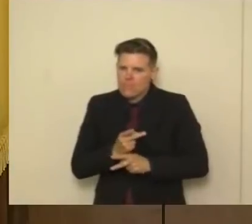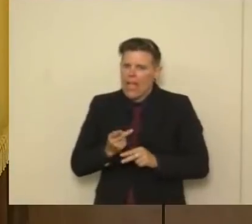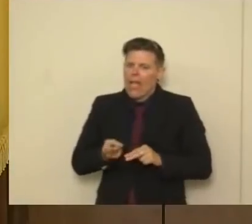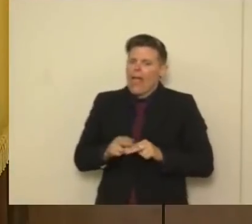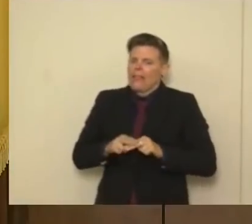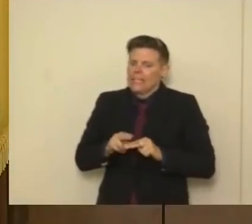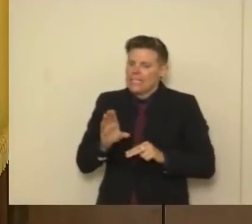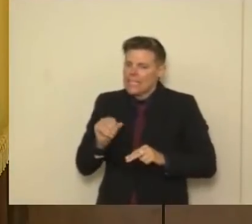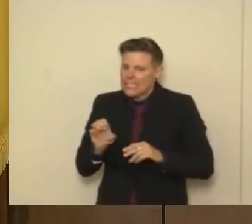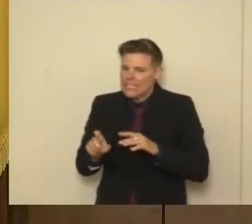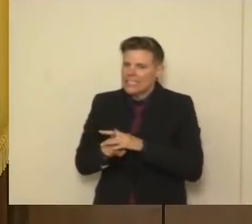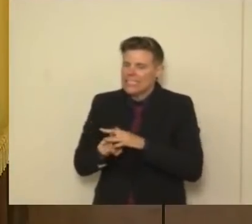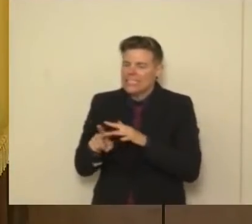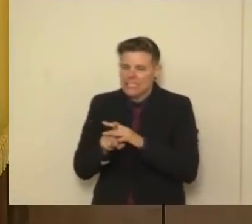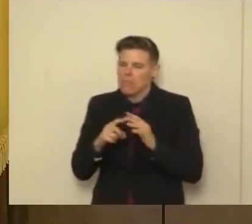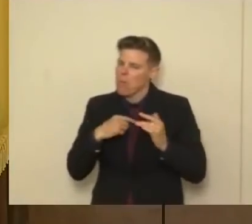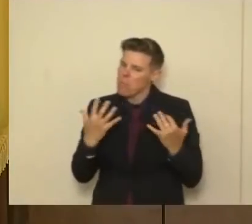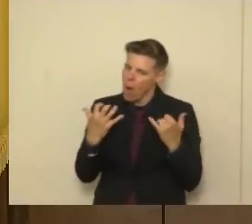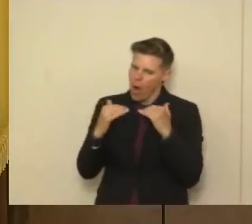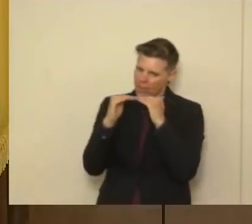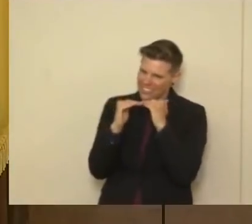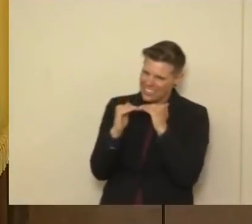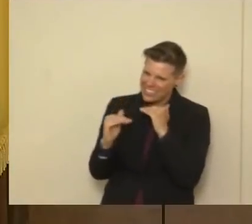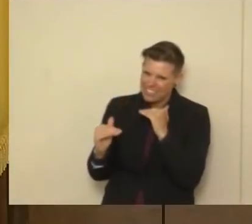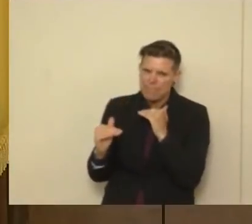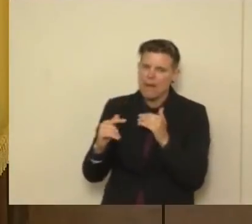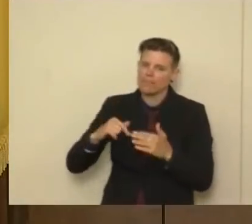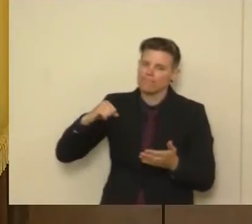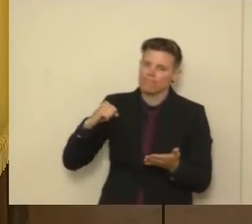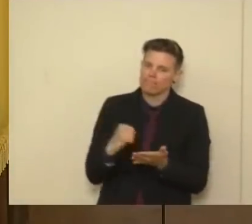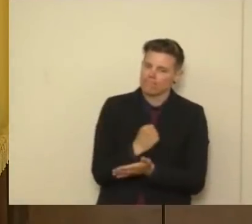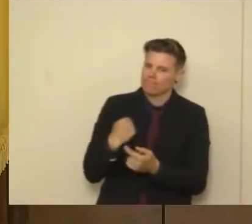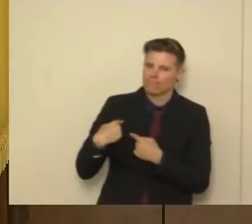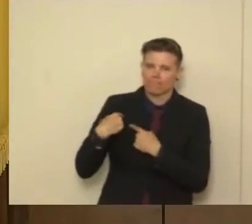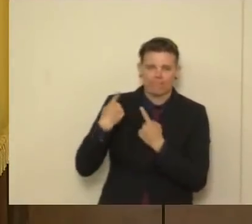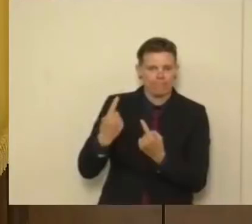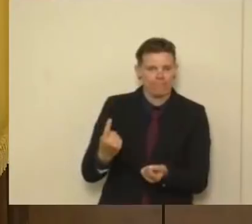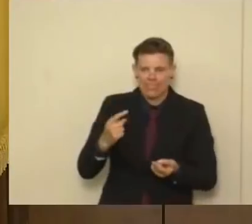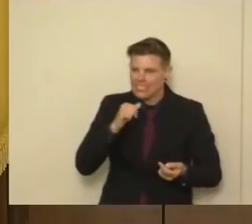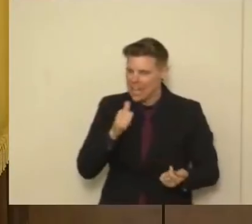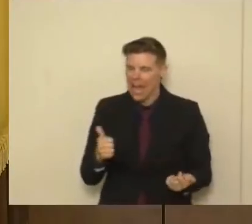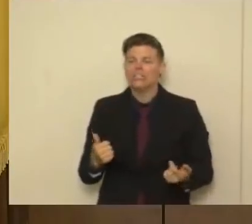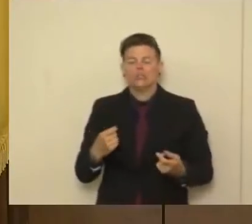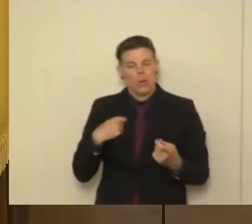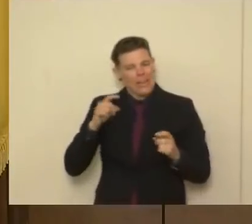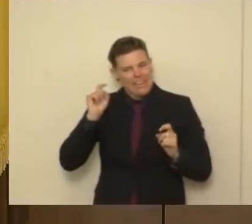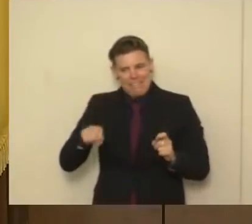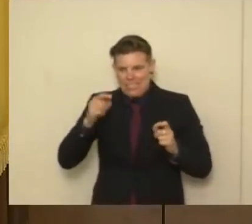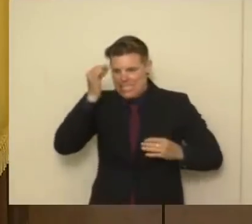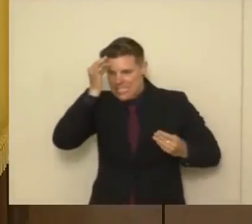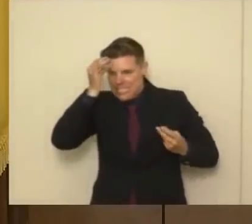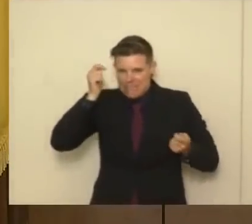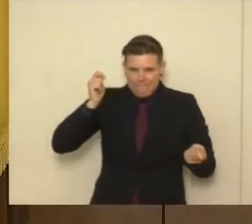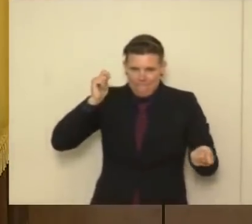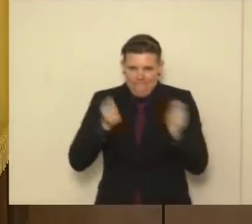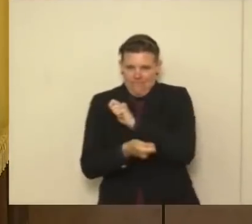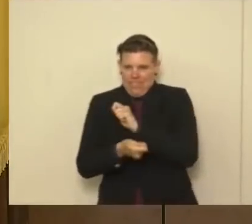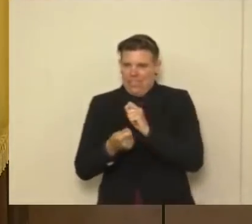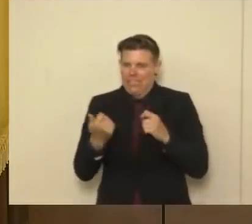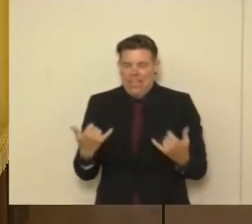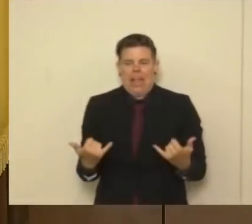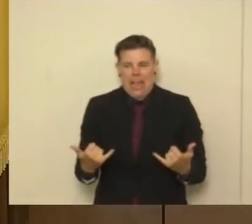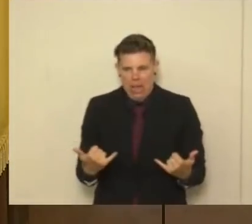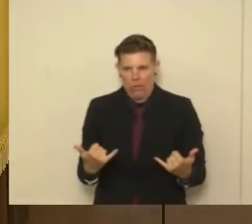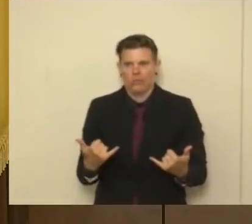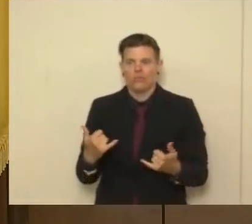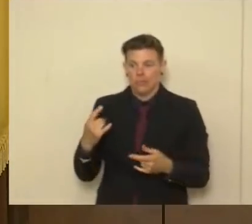not appear to be occurring. If we don't do something dramatic now, then not only do you have all of the problems we've always